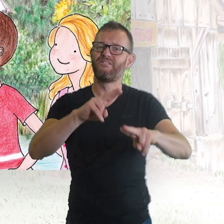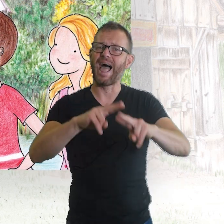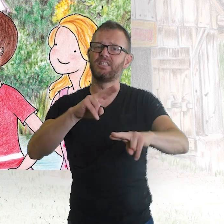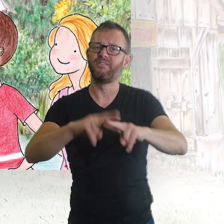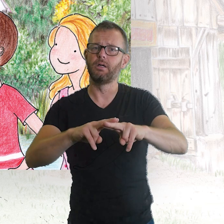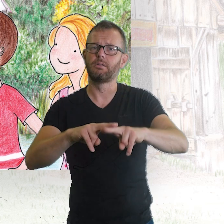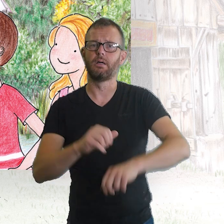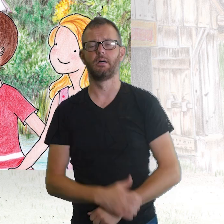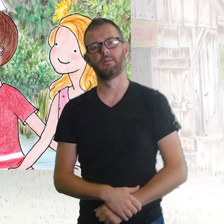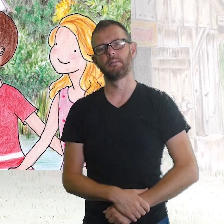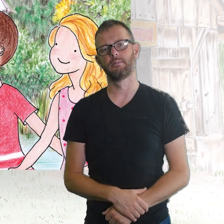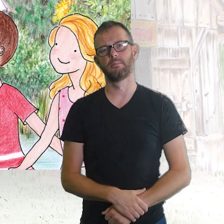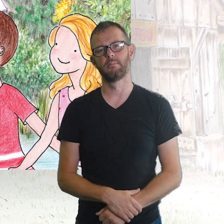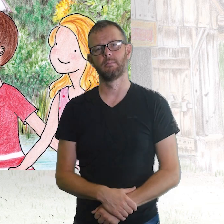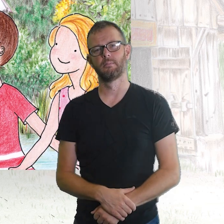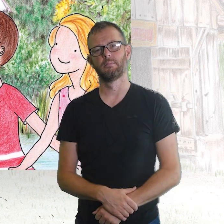Flatford.